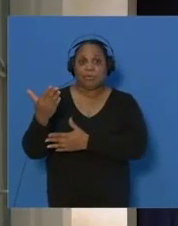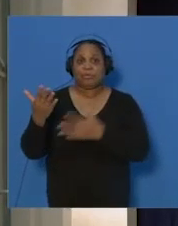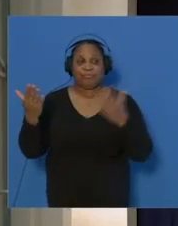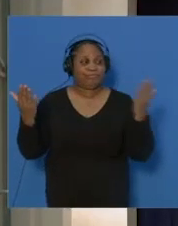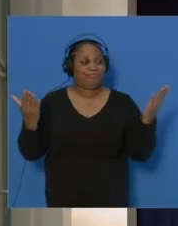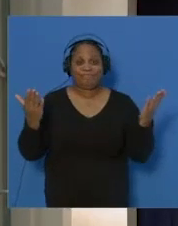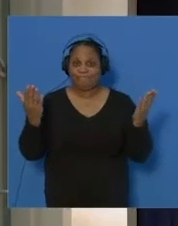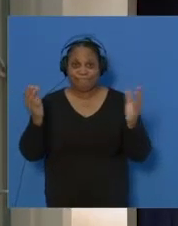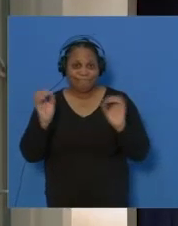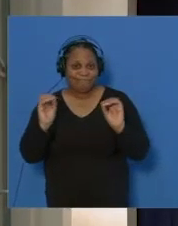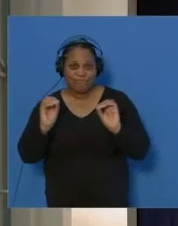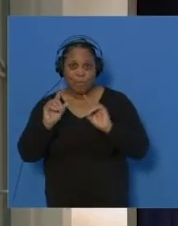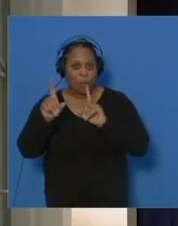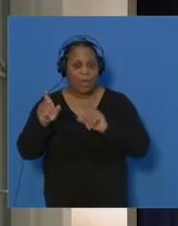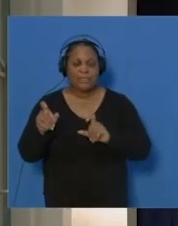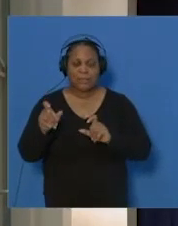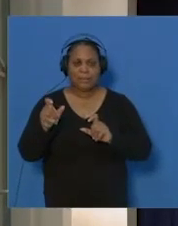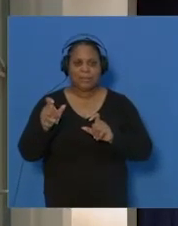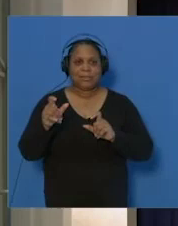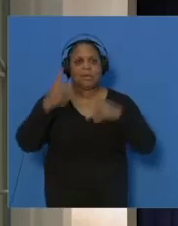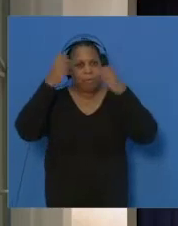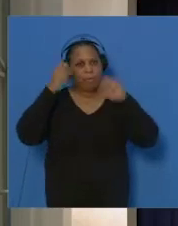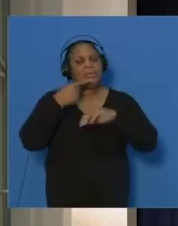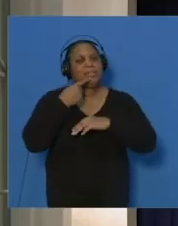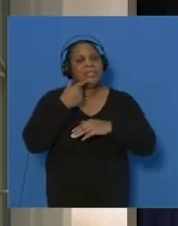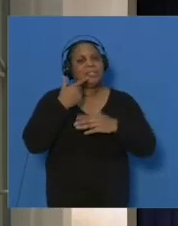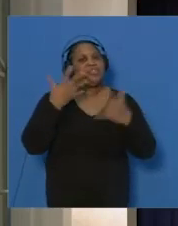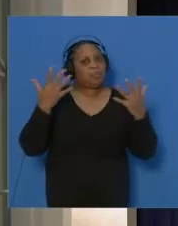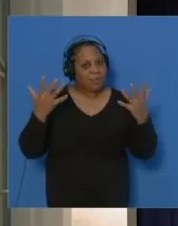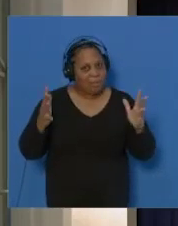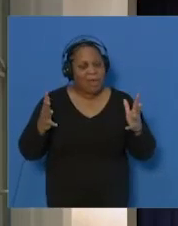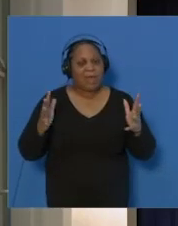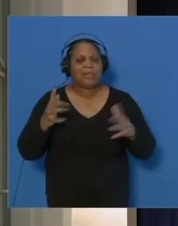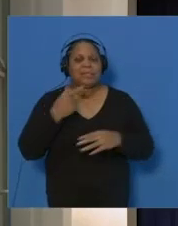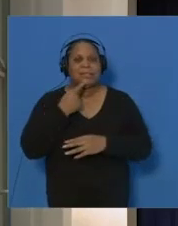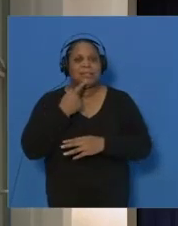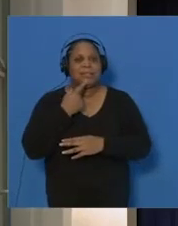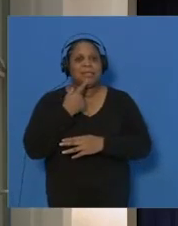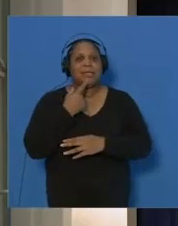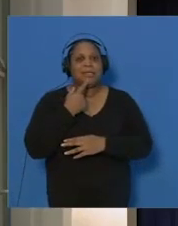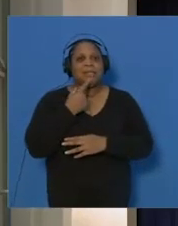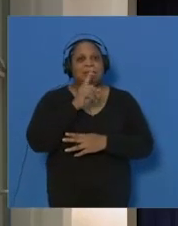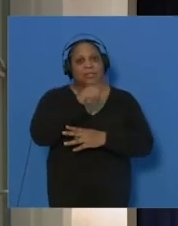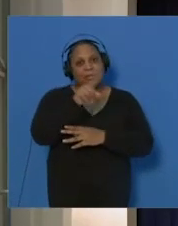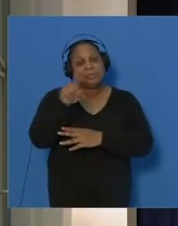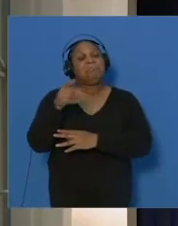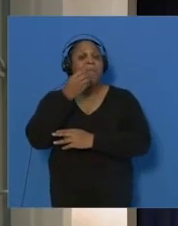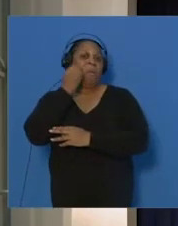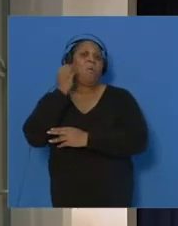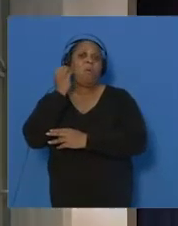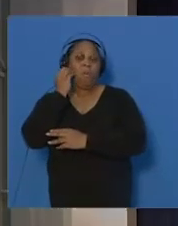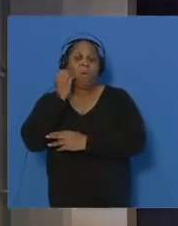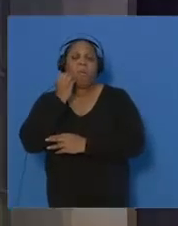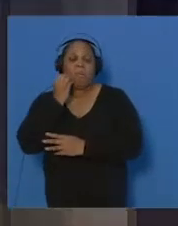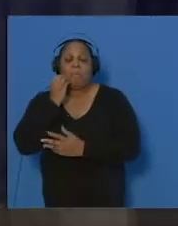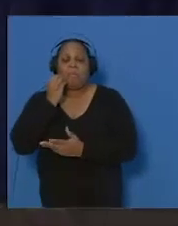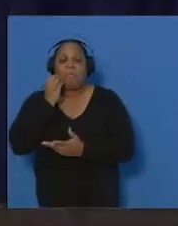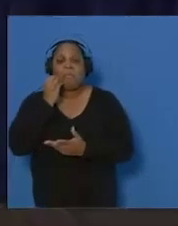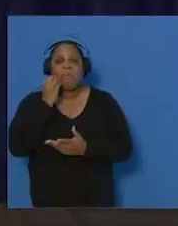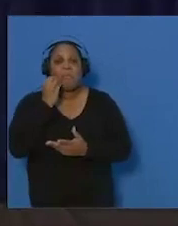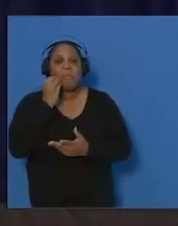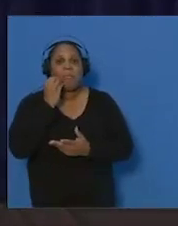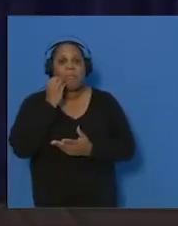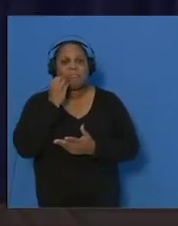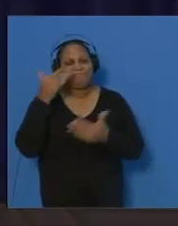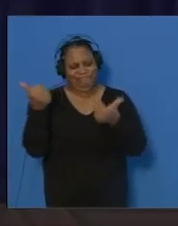Excellent. Thank you very much. With that, I would like to say to those at home who